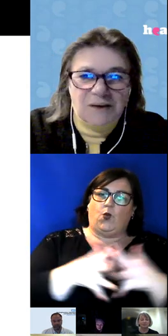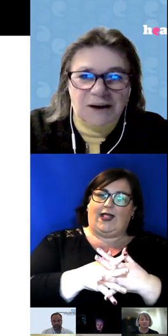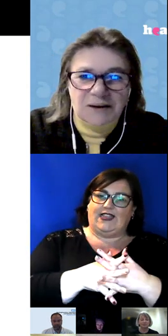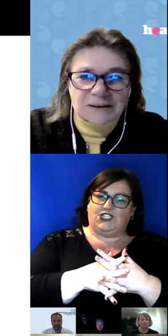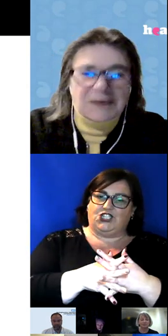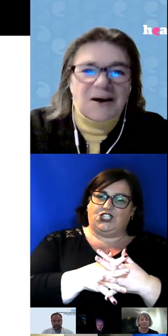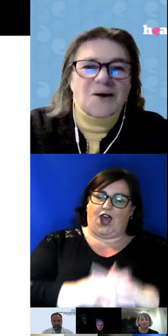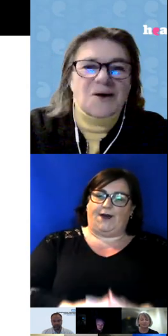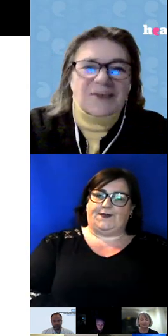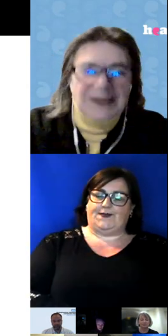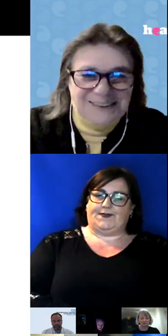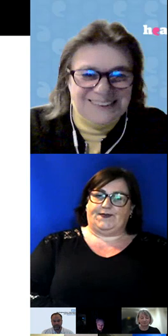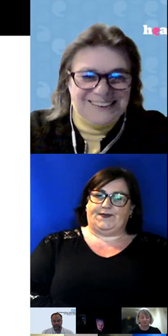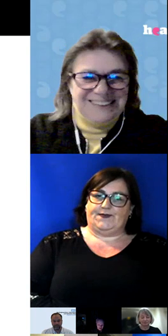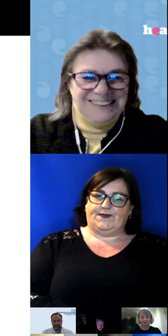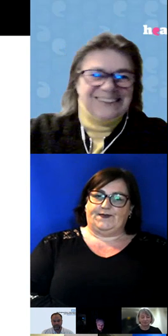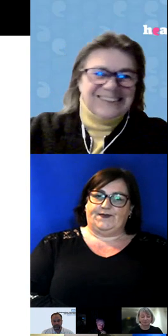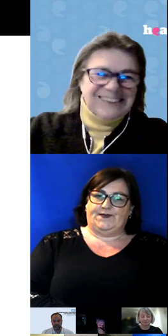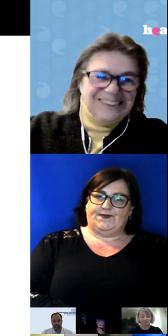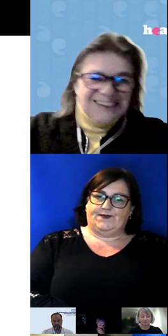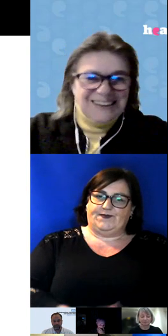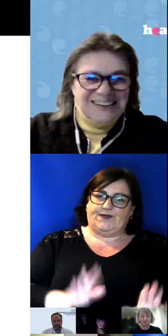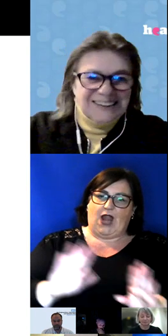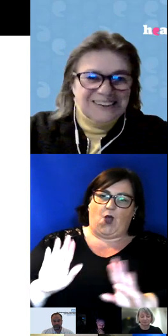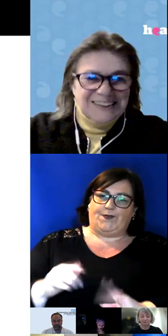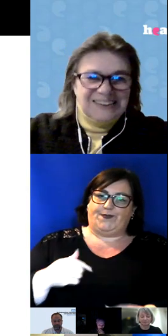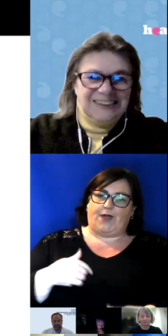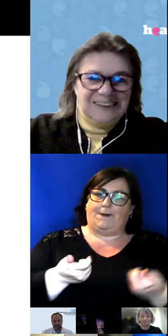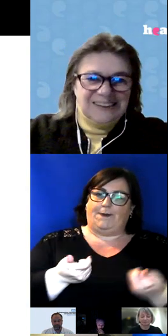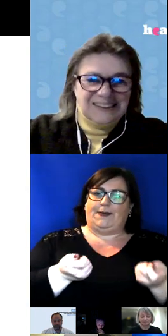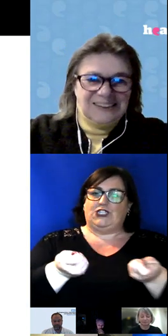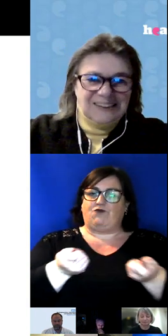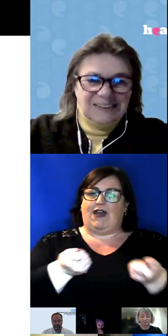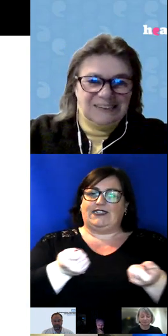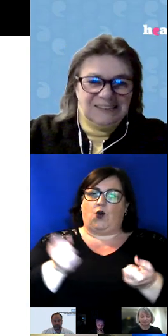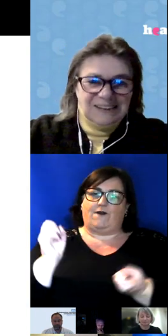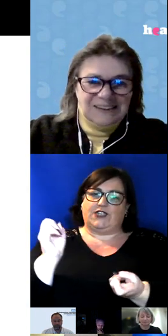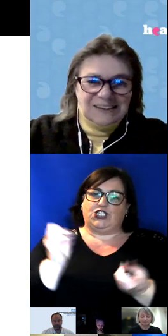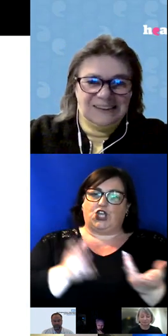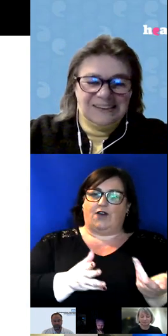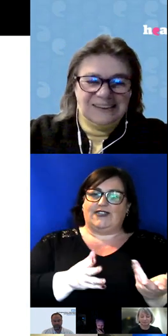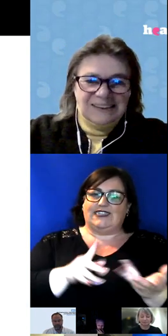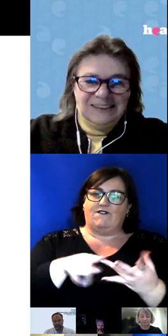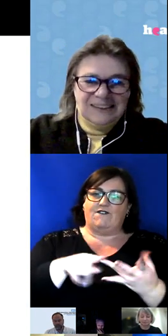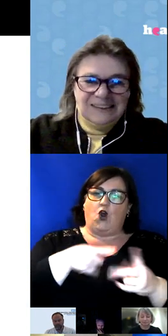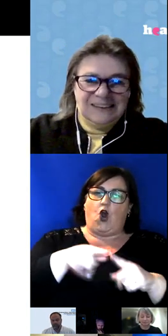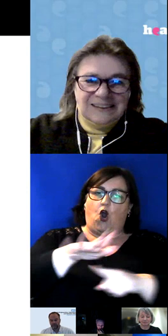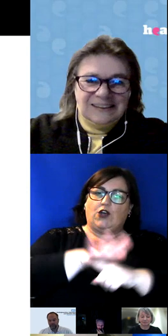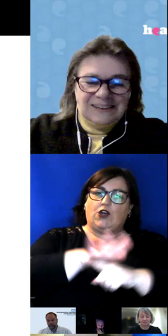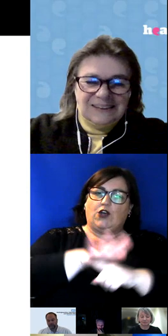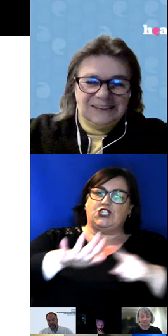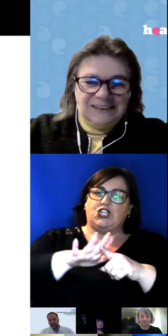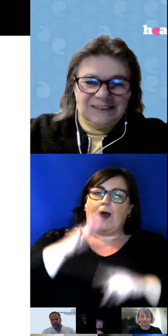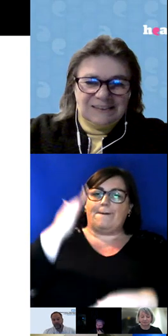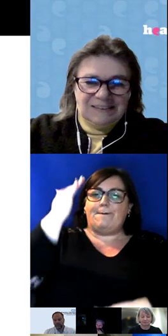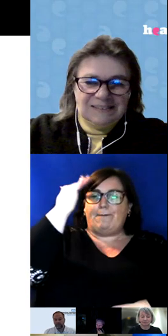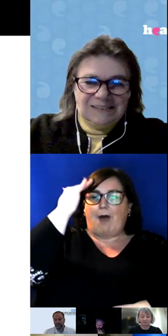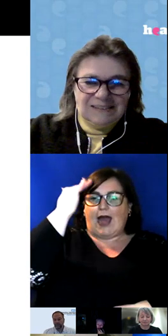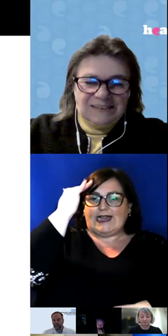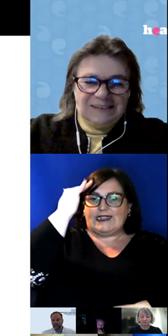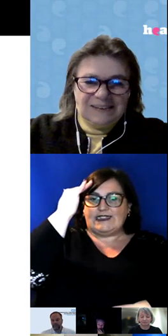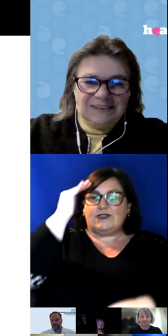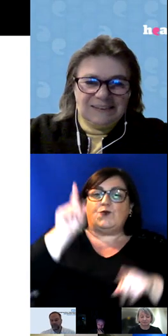Thank you, Ros. Hi, everyone. So I'm Jess Wilshire. I'm Director of Services for Oxfordshire Mind, and we also work in Berkshire